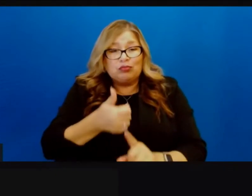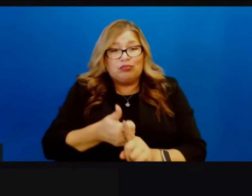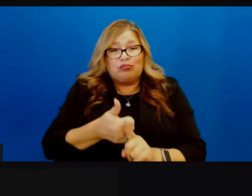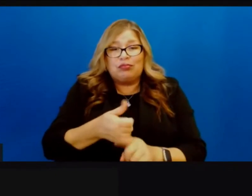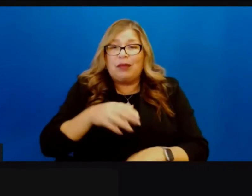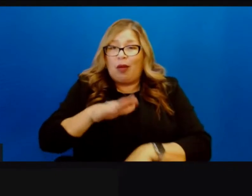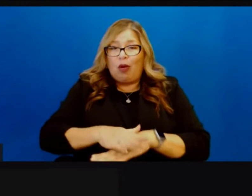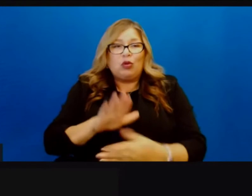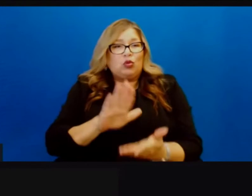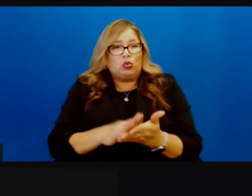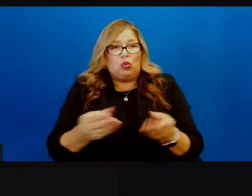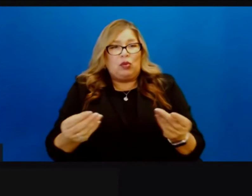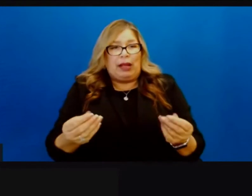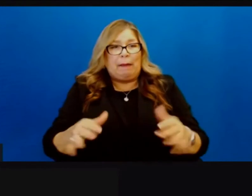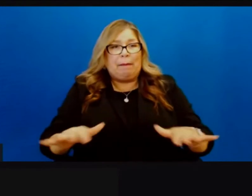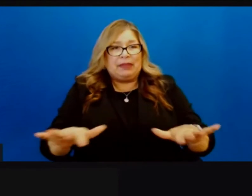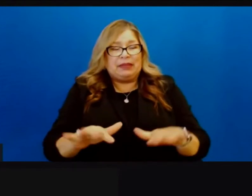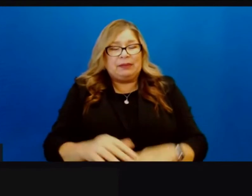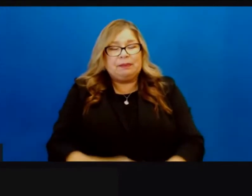a school campus.